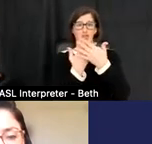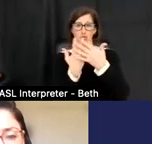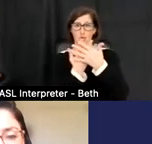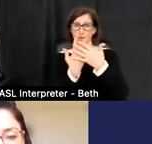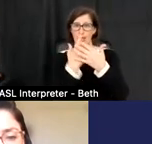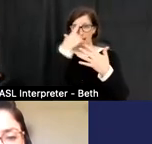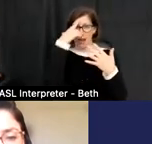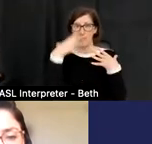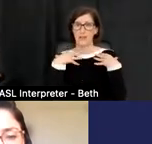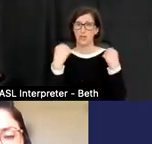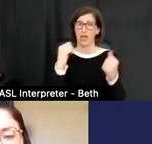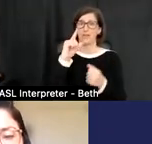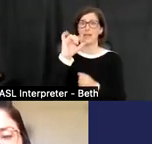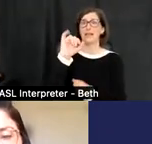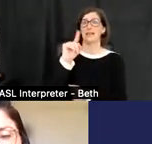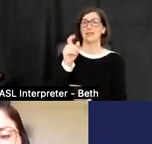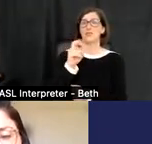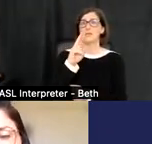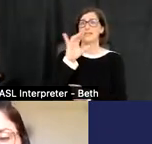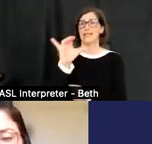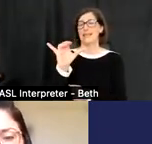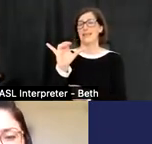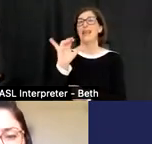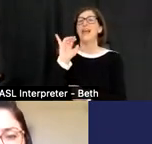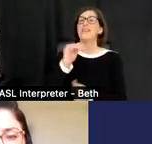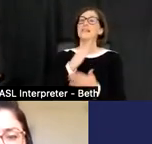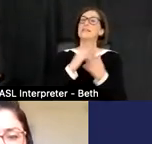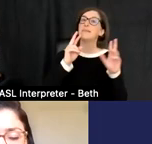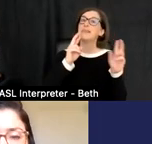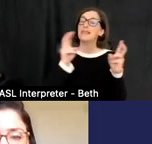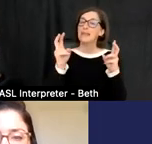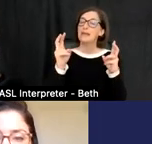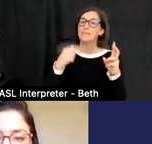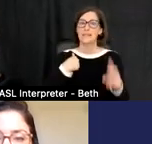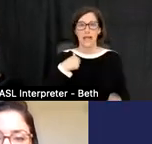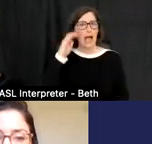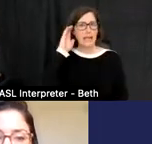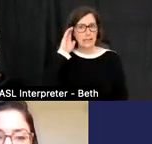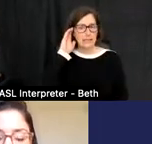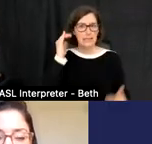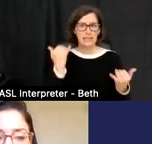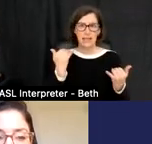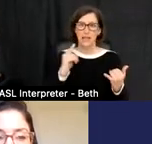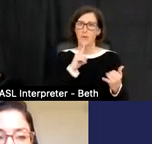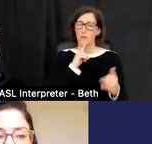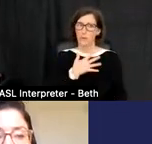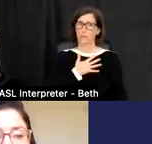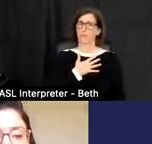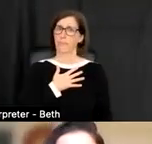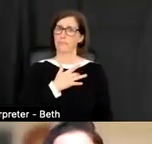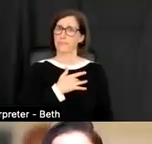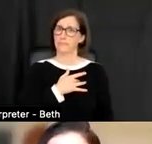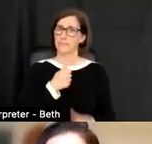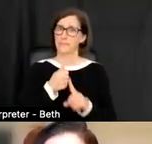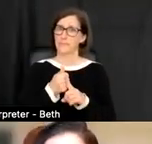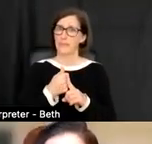and mental health literacy. So those are some of the themes that, as I listened, they really stood out to me. And